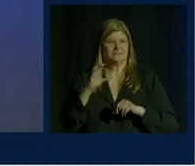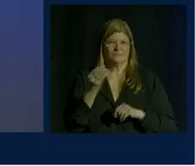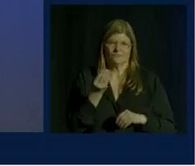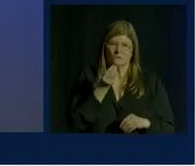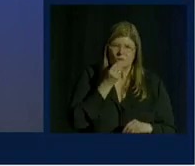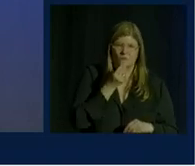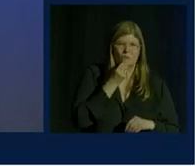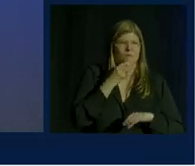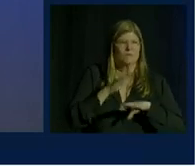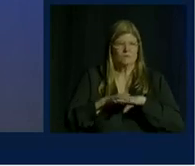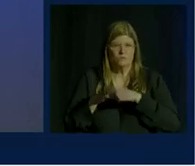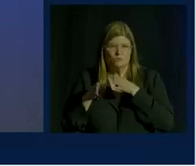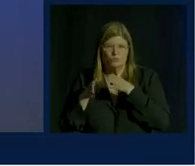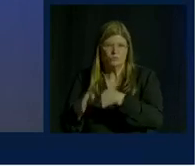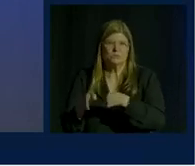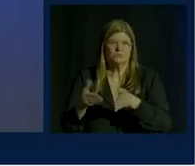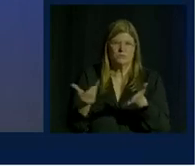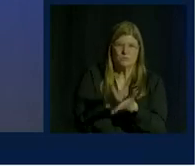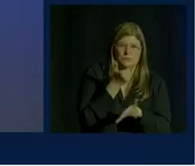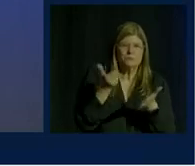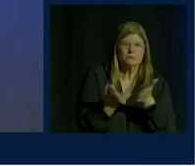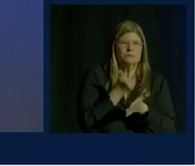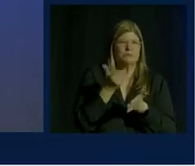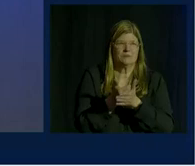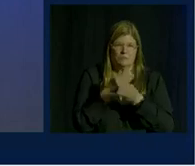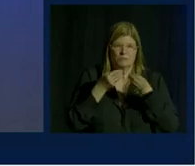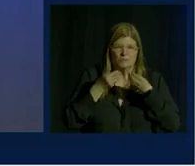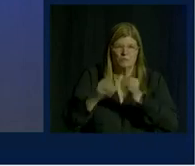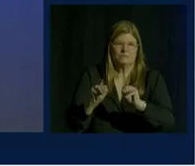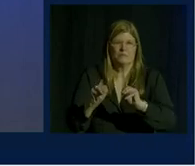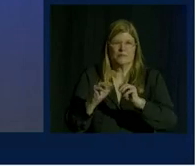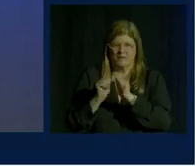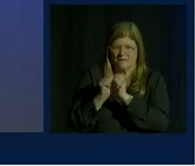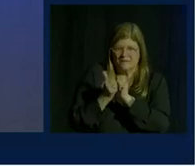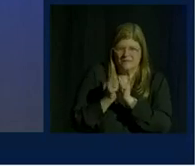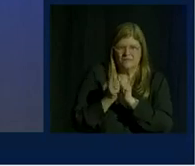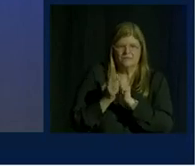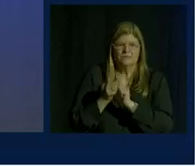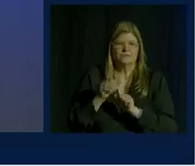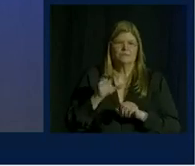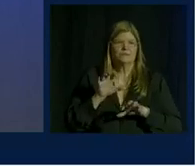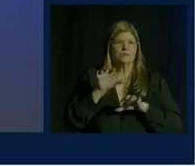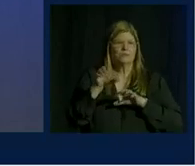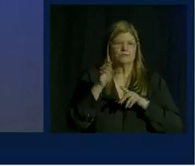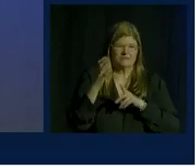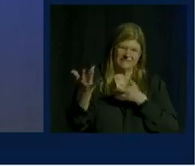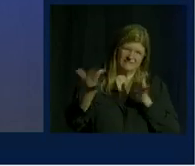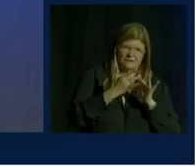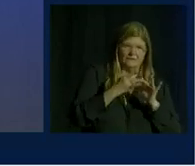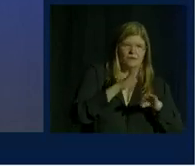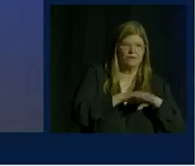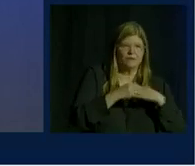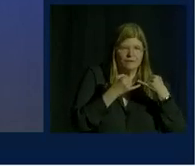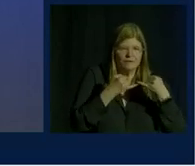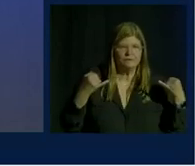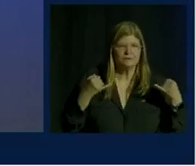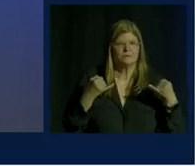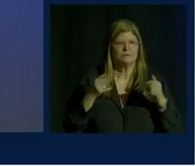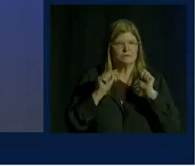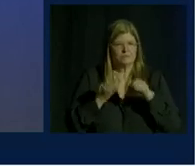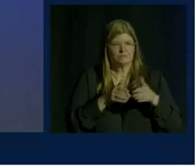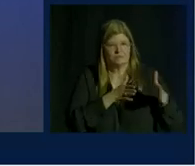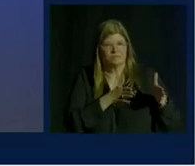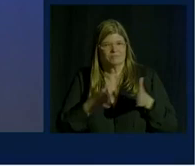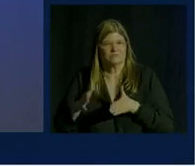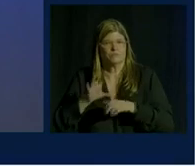and new ways to reach customers online. And whether that's ordering ahead so that like you would plan a reservation, now you're planning your dinner ahead of